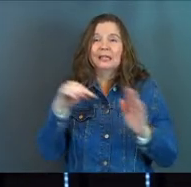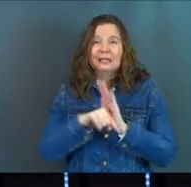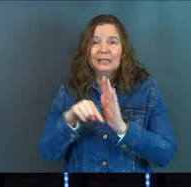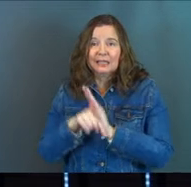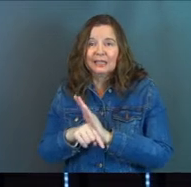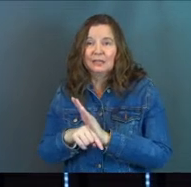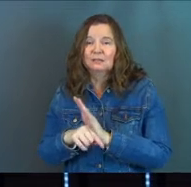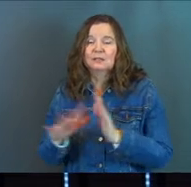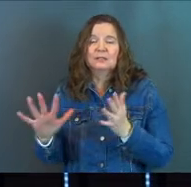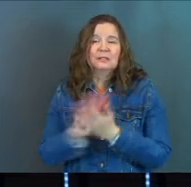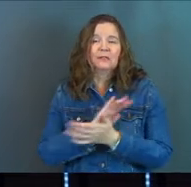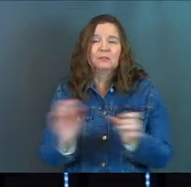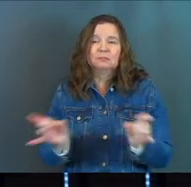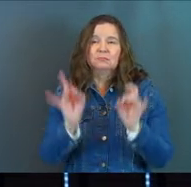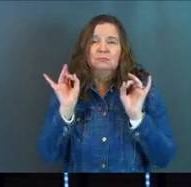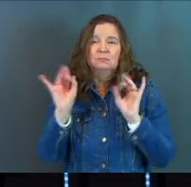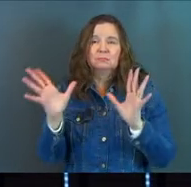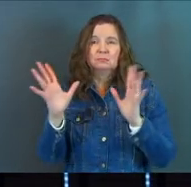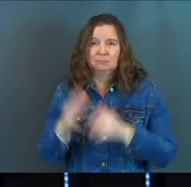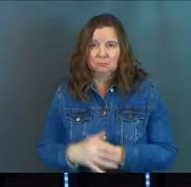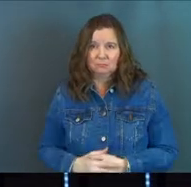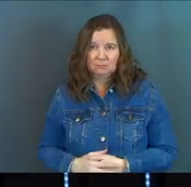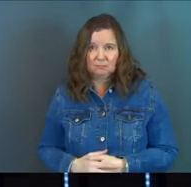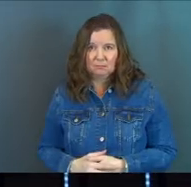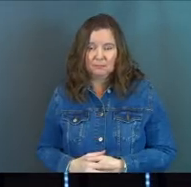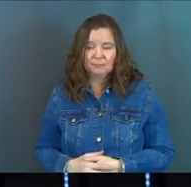So many killed, such devastation.